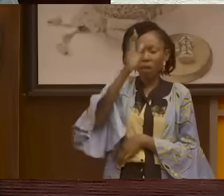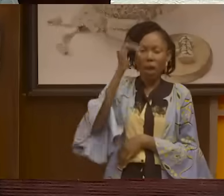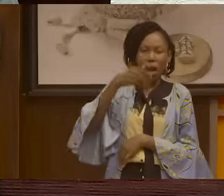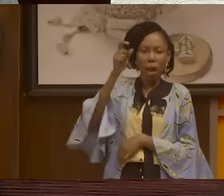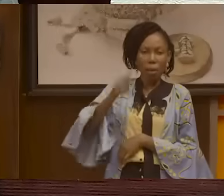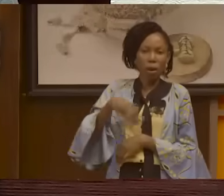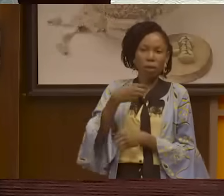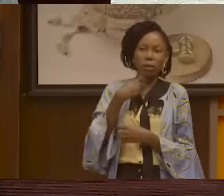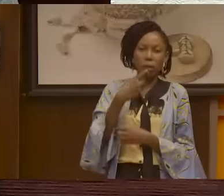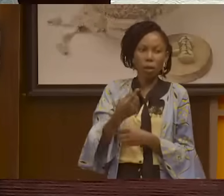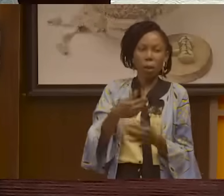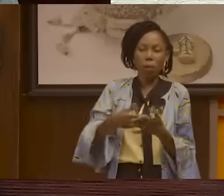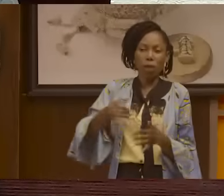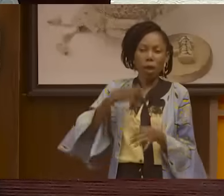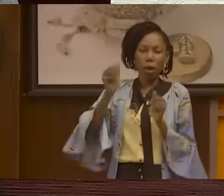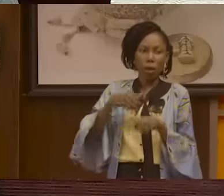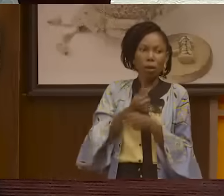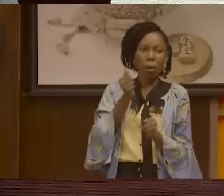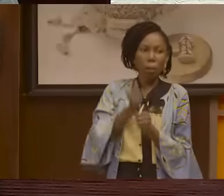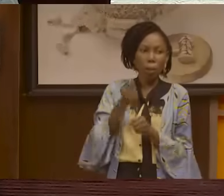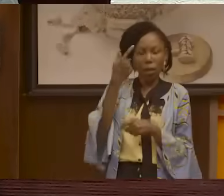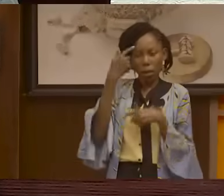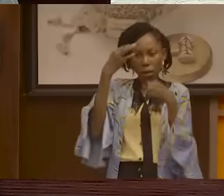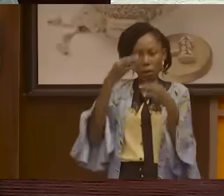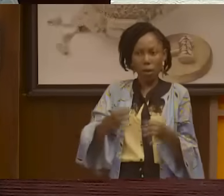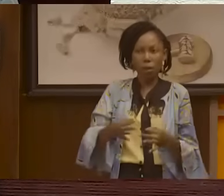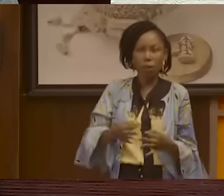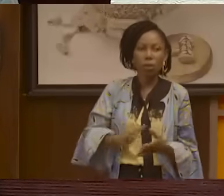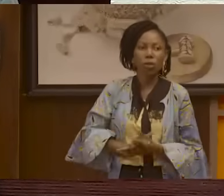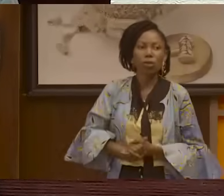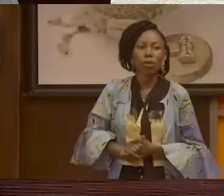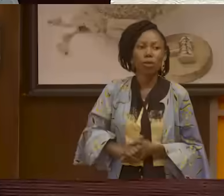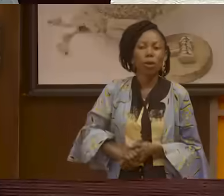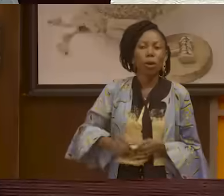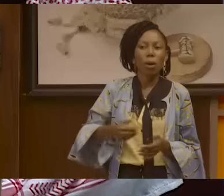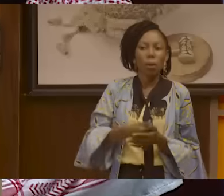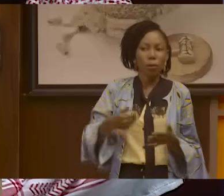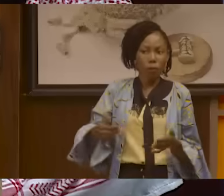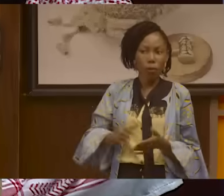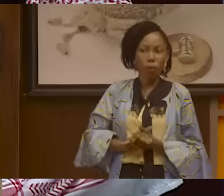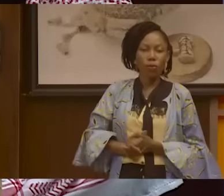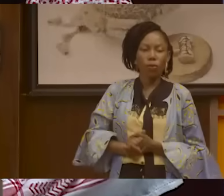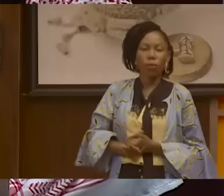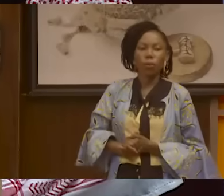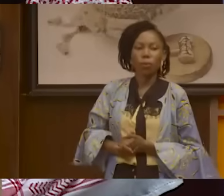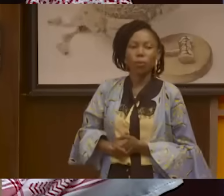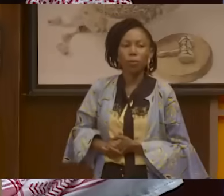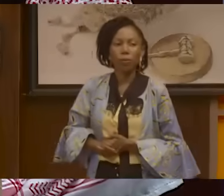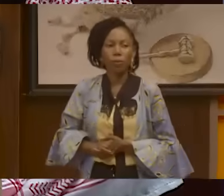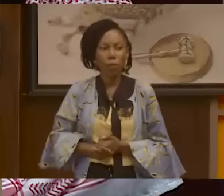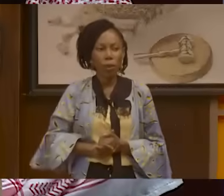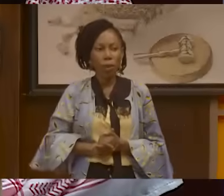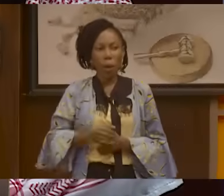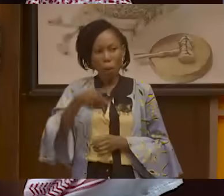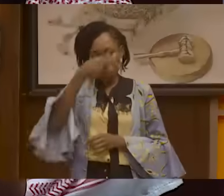take a decision now. Yes, ma'am. Otherwise, I could have taken a decision straight off on what is before me.